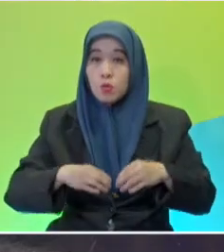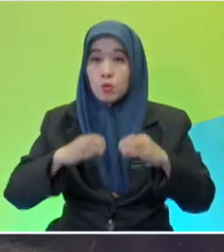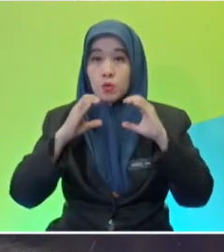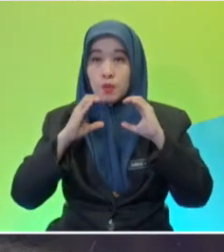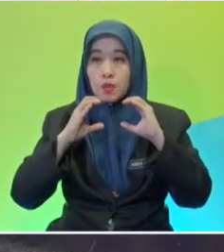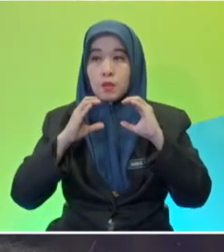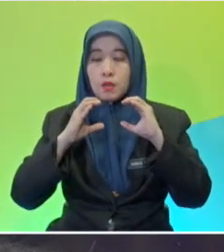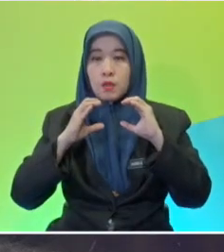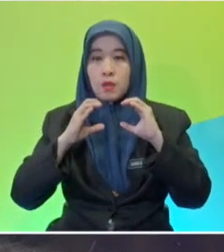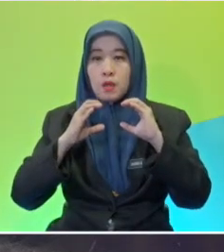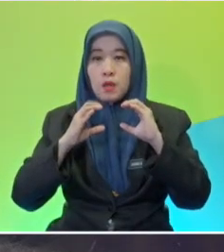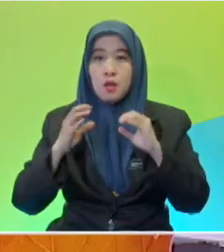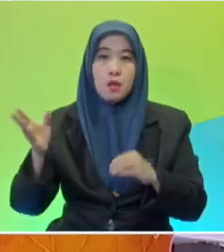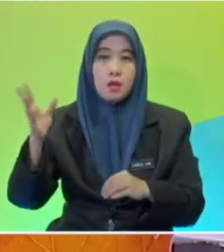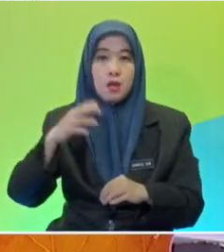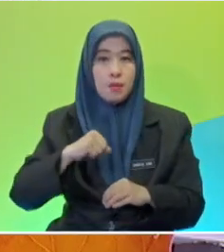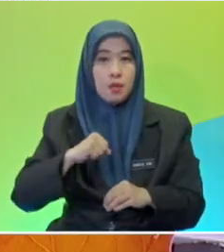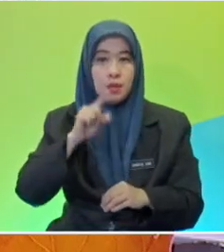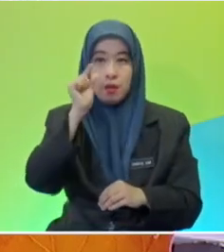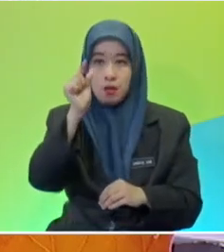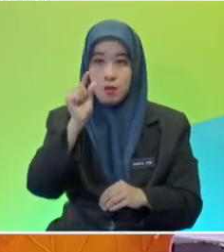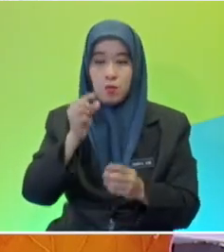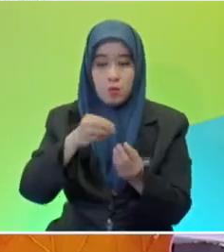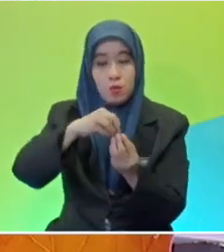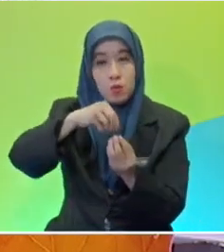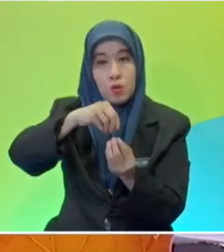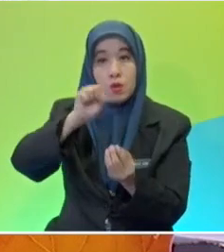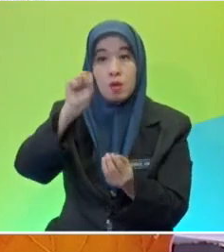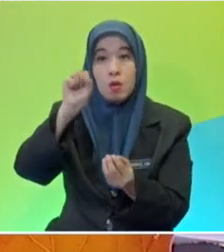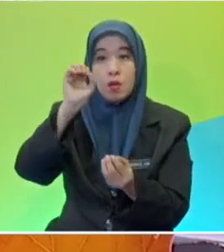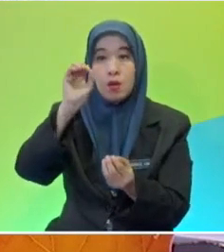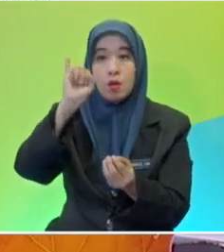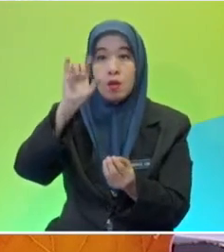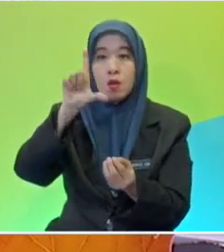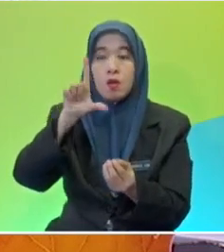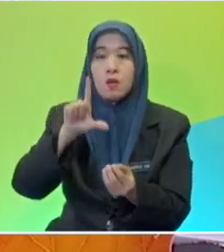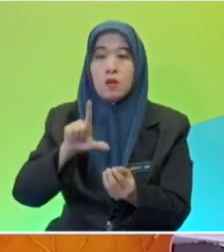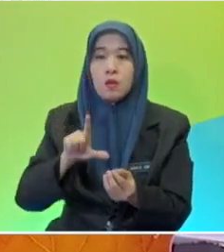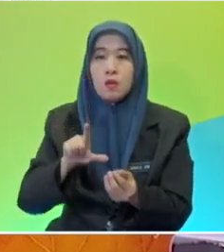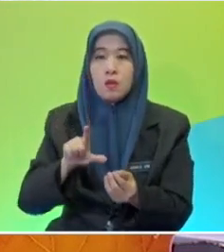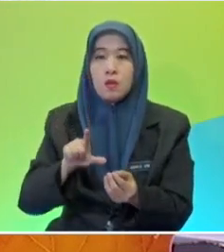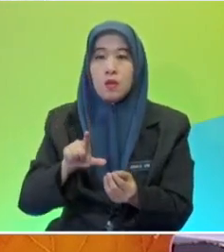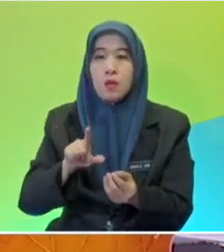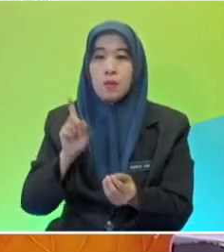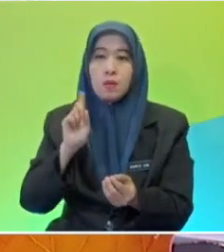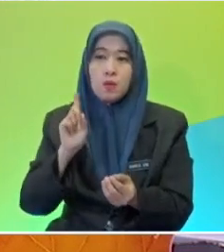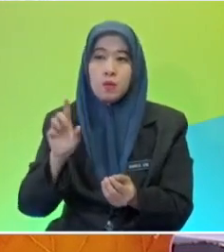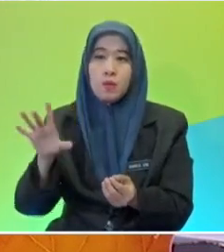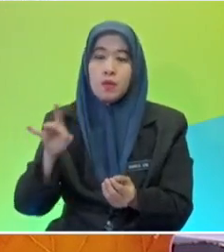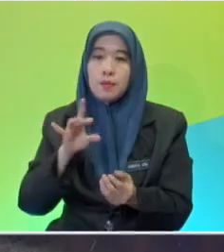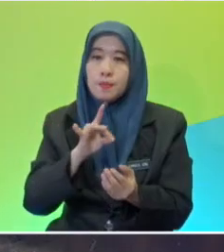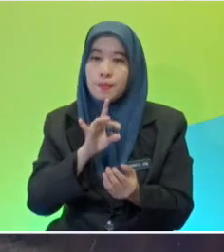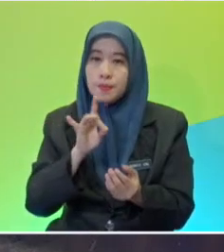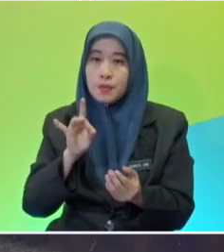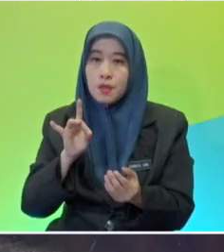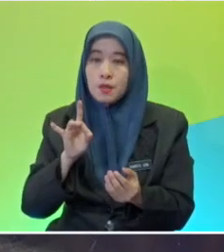just take some soil. Okay. Yes. So I'll just place it on top here. Which one should I use for this one? So which one you prefer? So I think